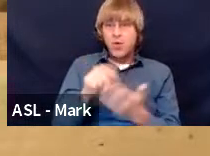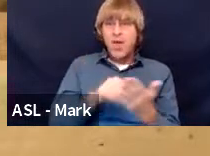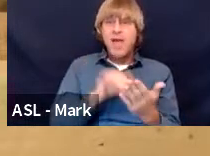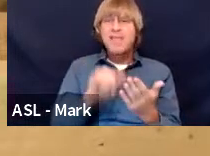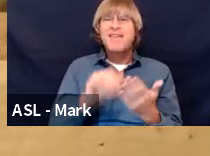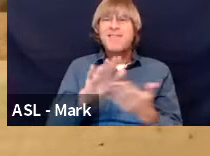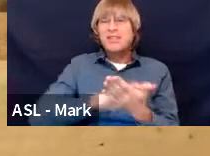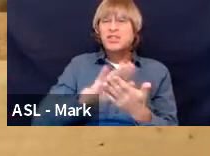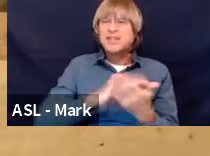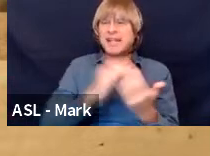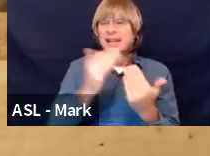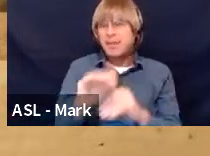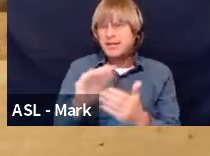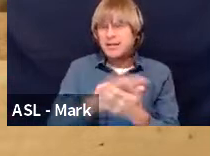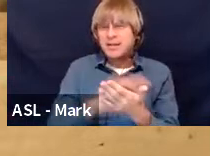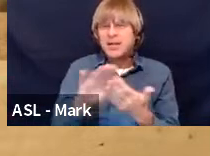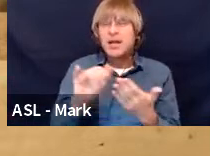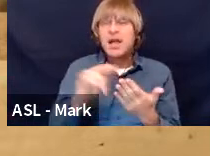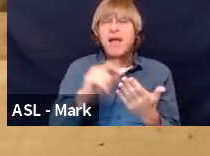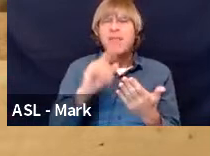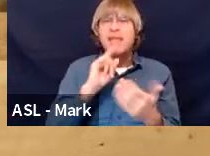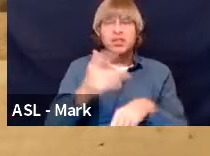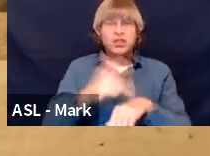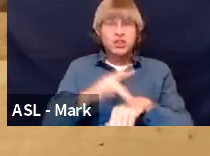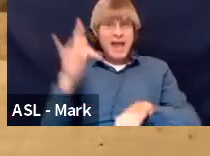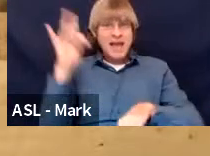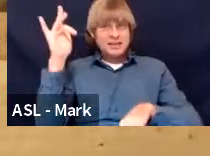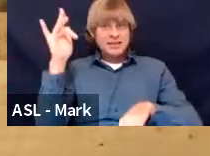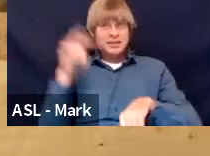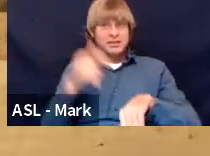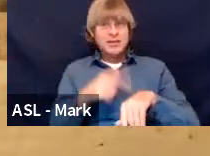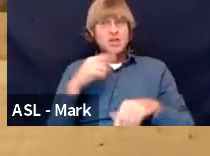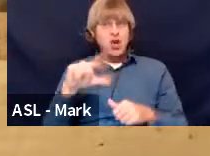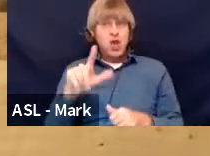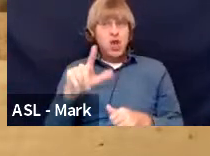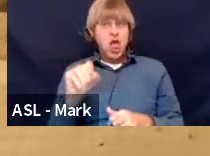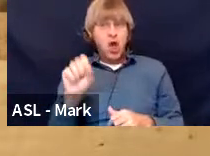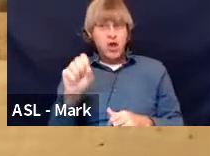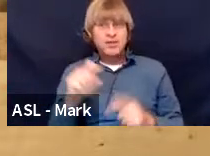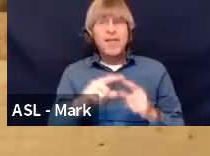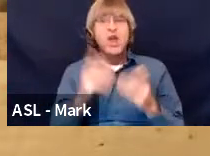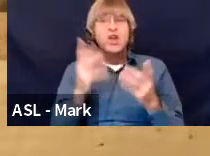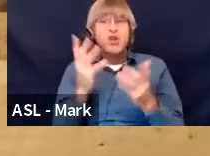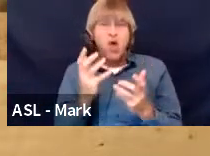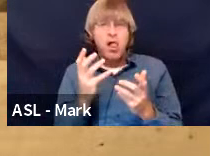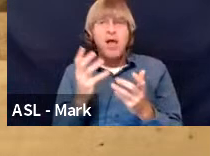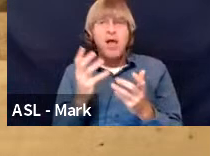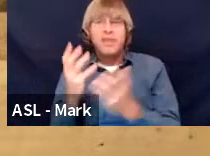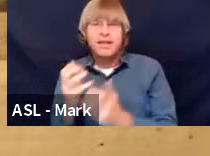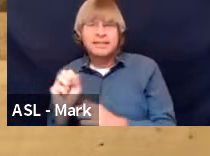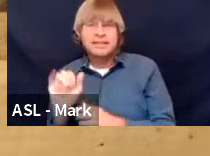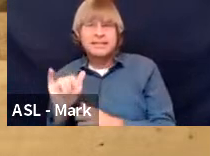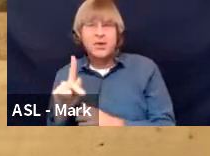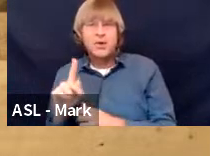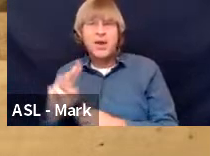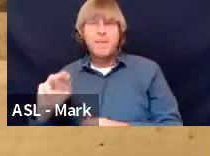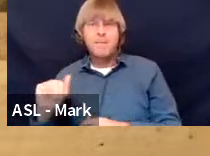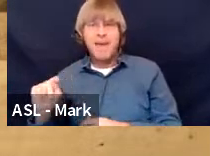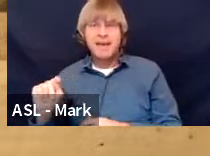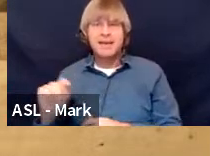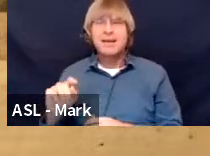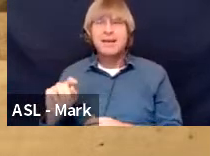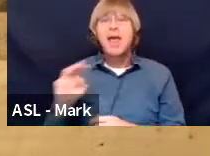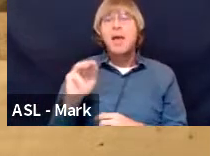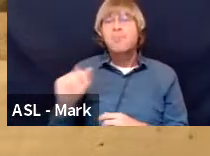are limited, starting with the shiniest, if you will. It's gloss, then dull, then silk, and matte.